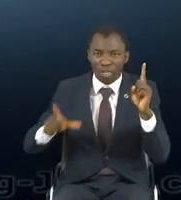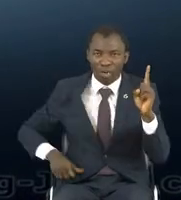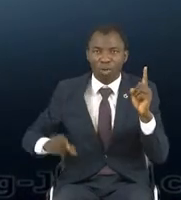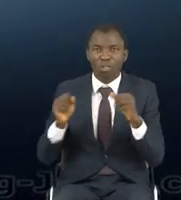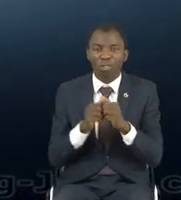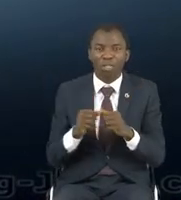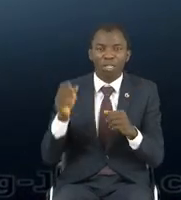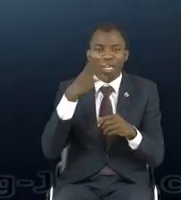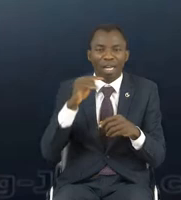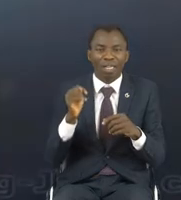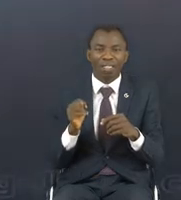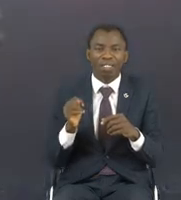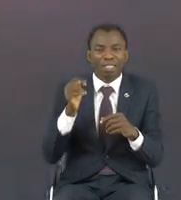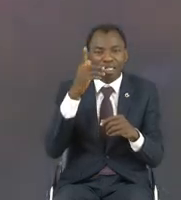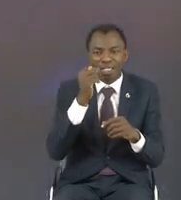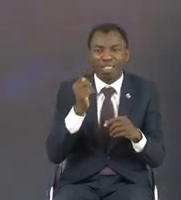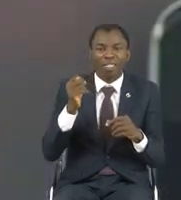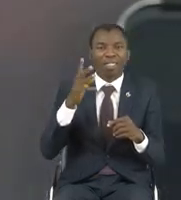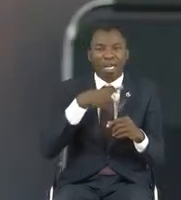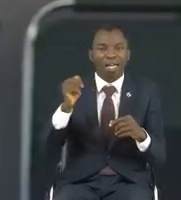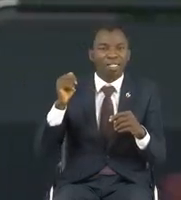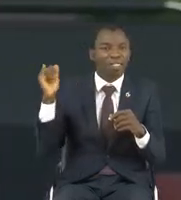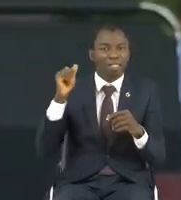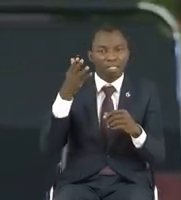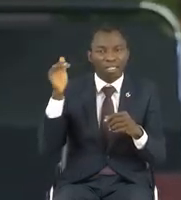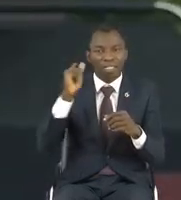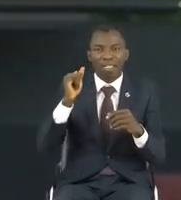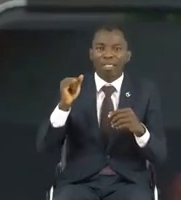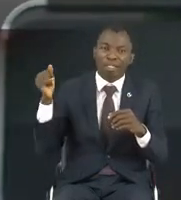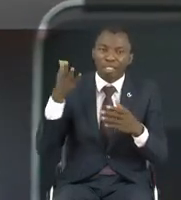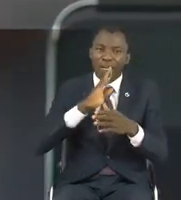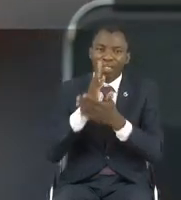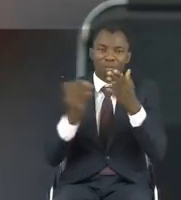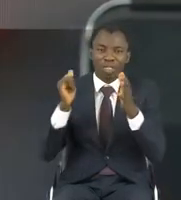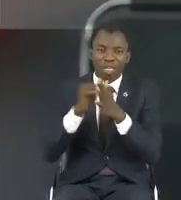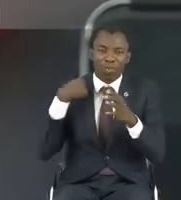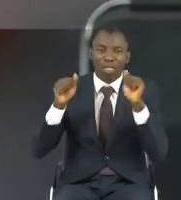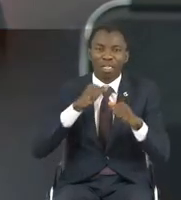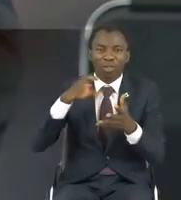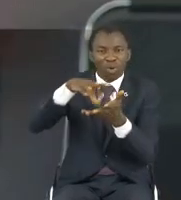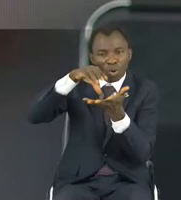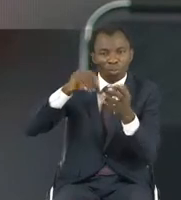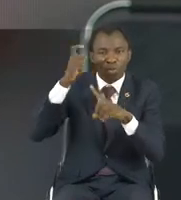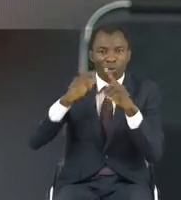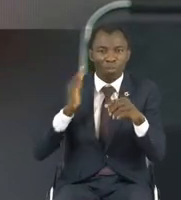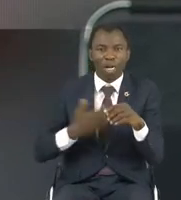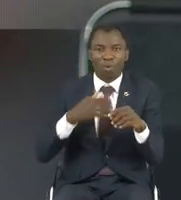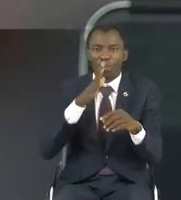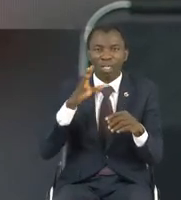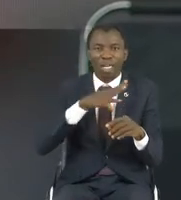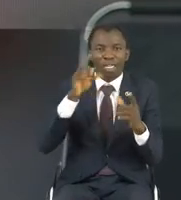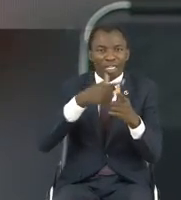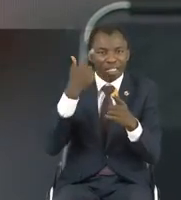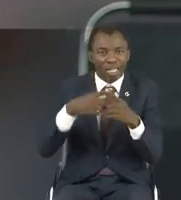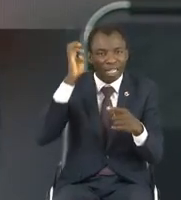things we cannot copy from our mother. And then it says, he that loveth